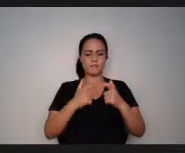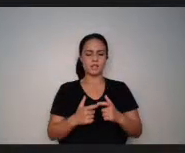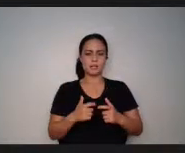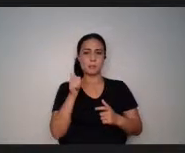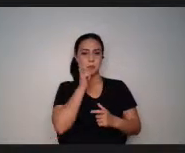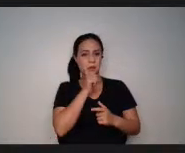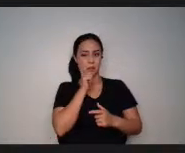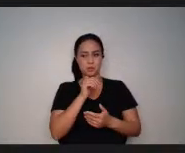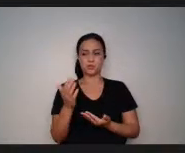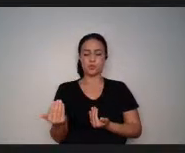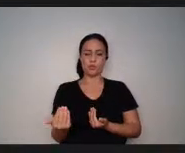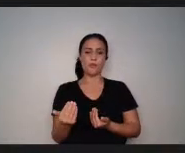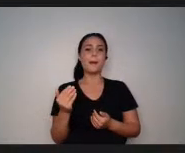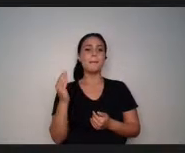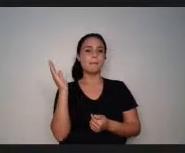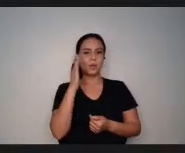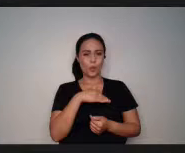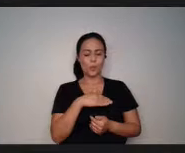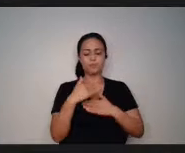sexual harassment,